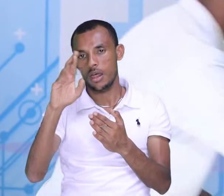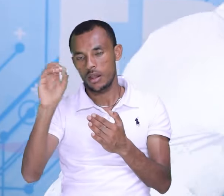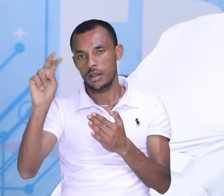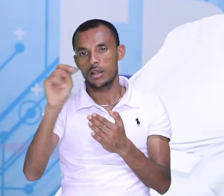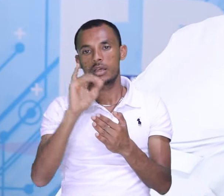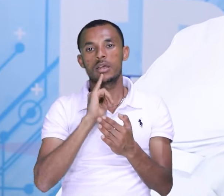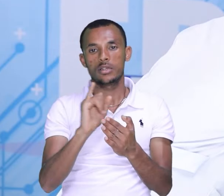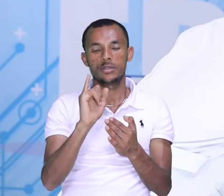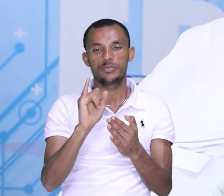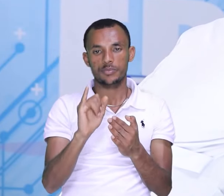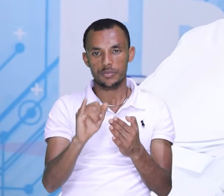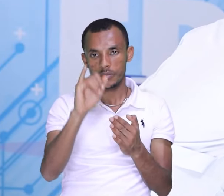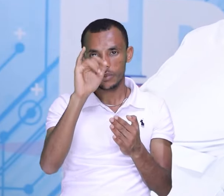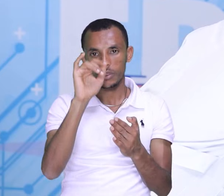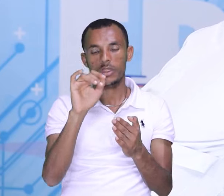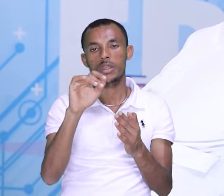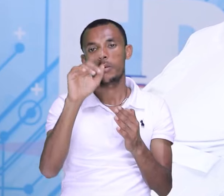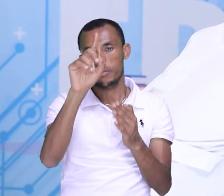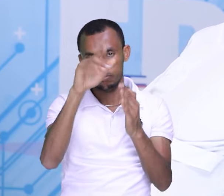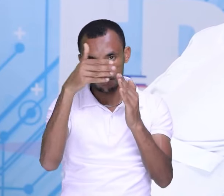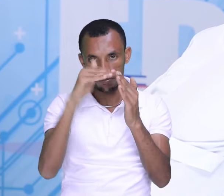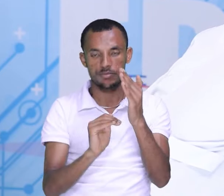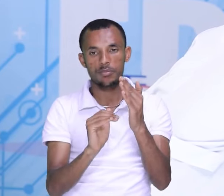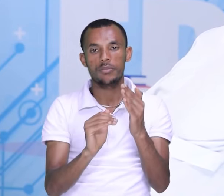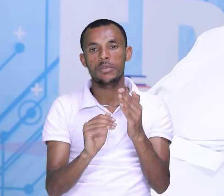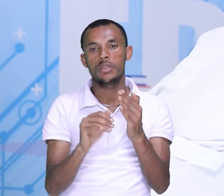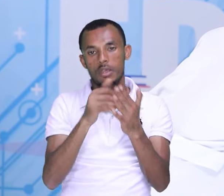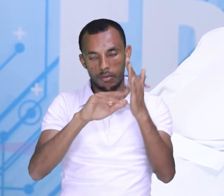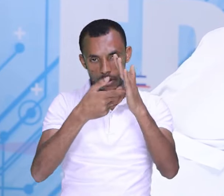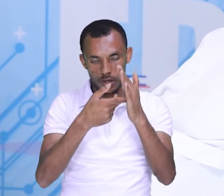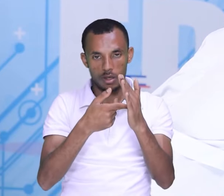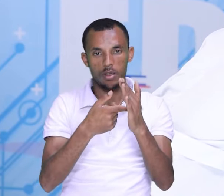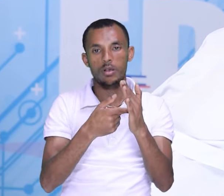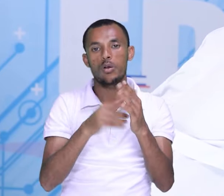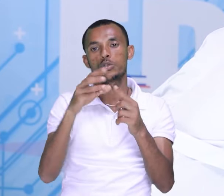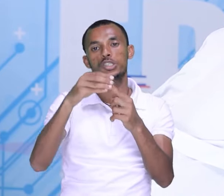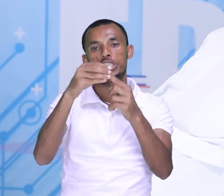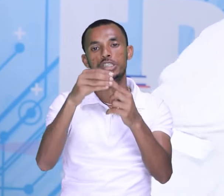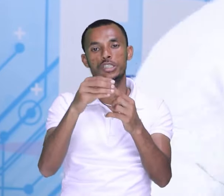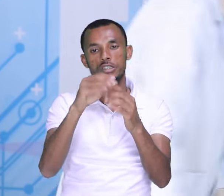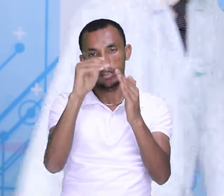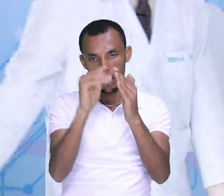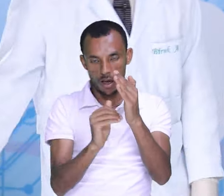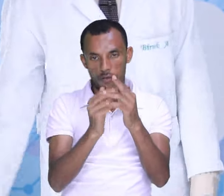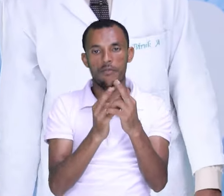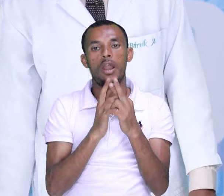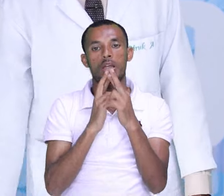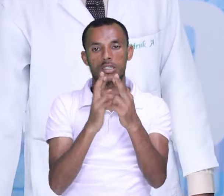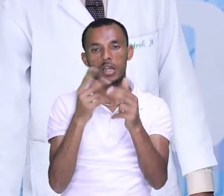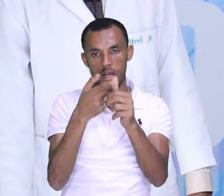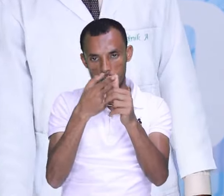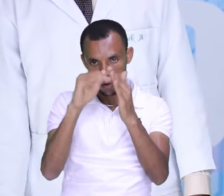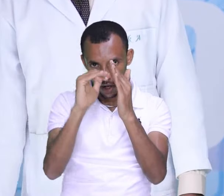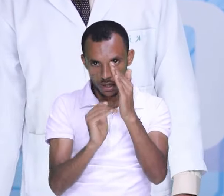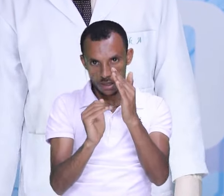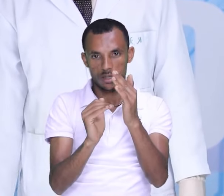1. Therefore, this one is oxidation half reaction. One is reduction half reaction.